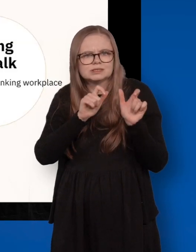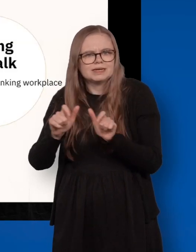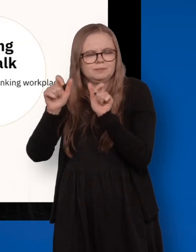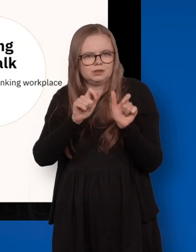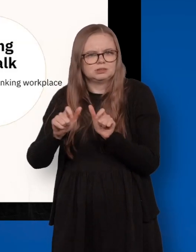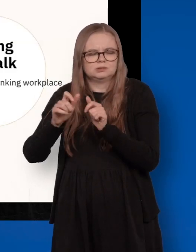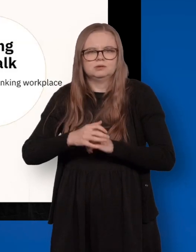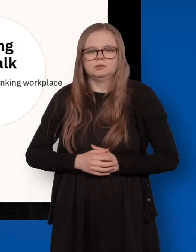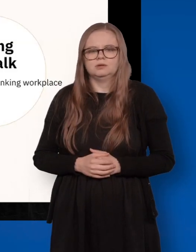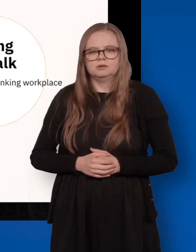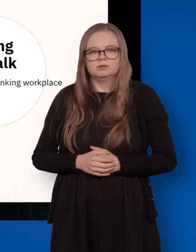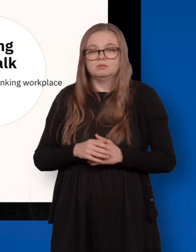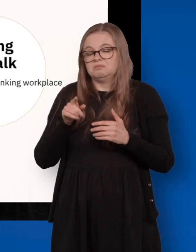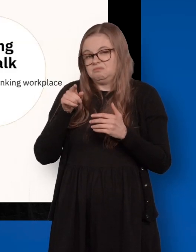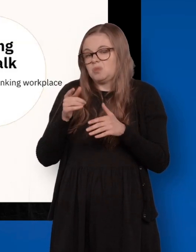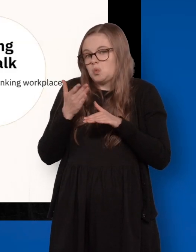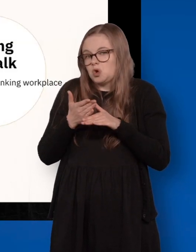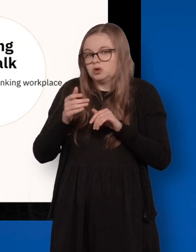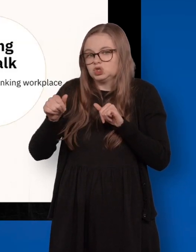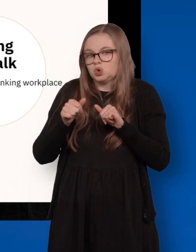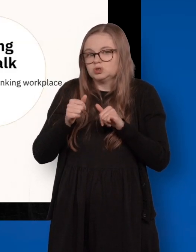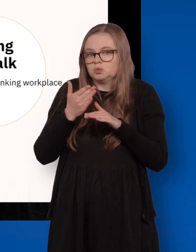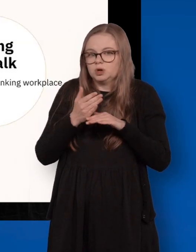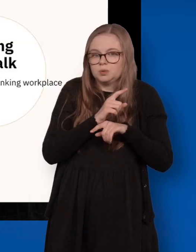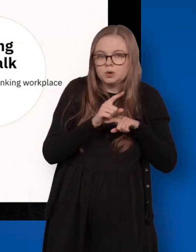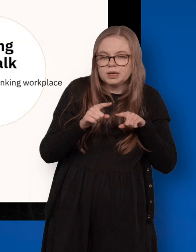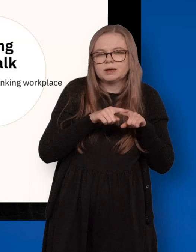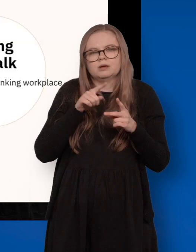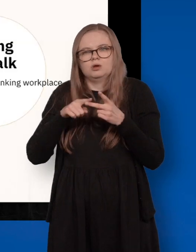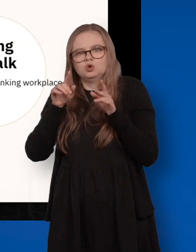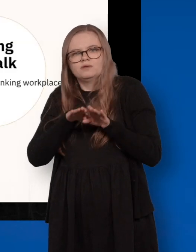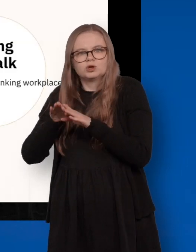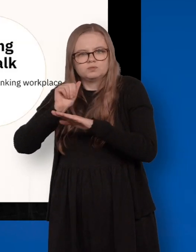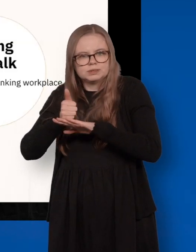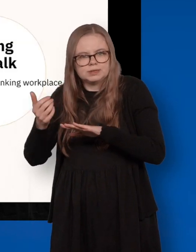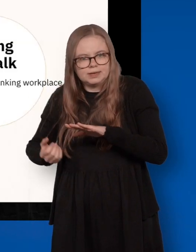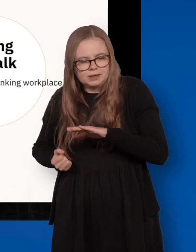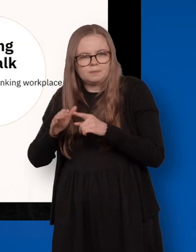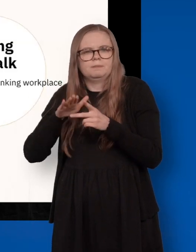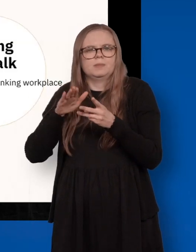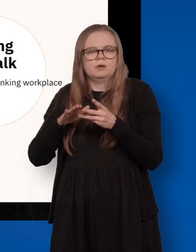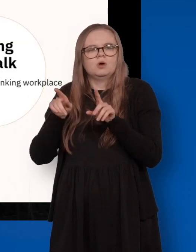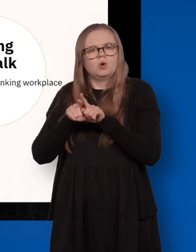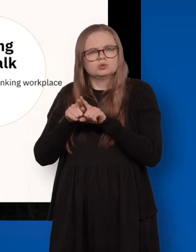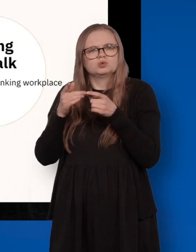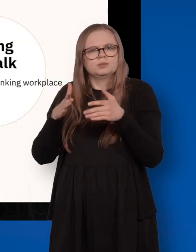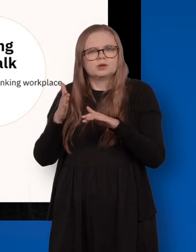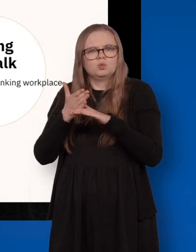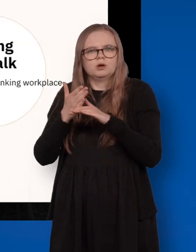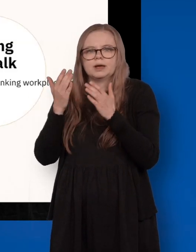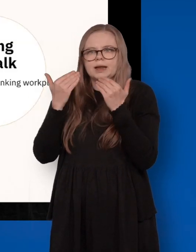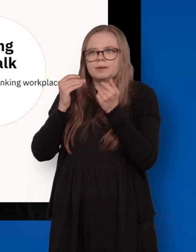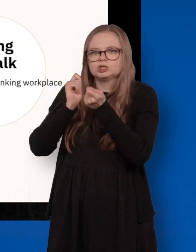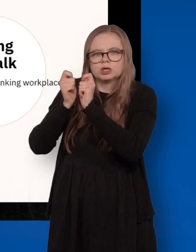work on the shorter working week. We do work on the universal basic income. We also have done work in